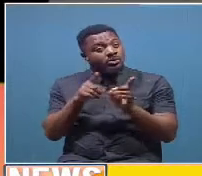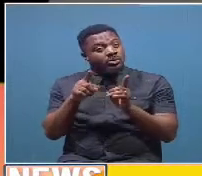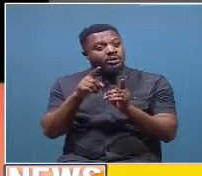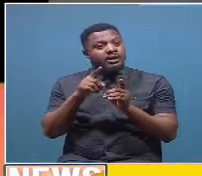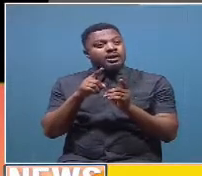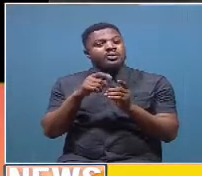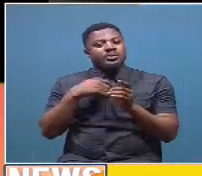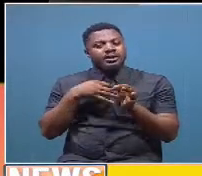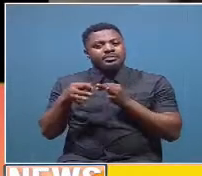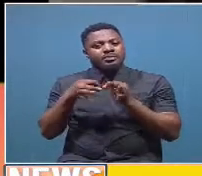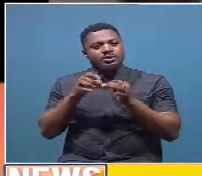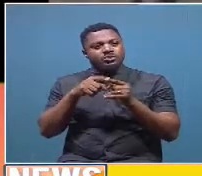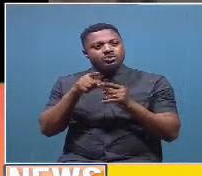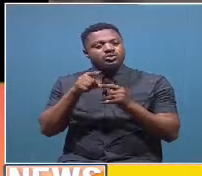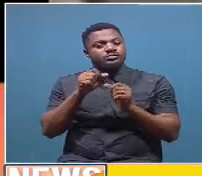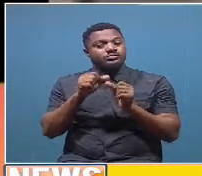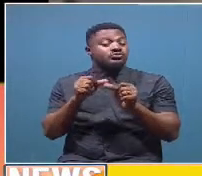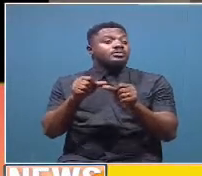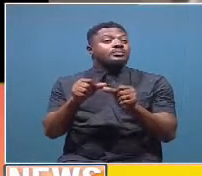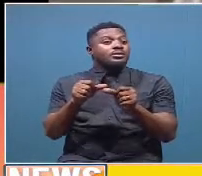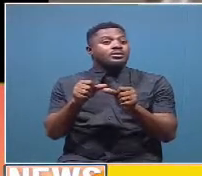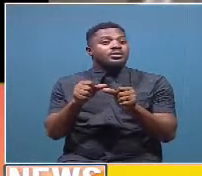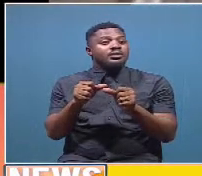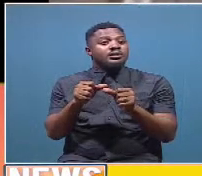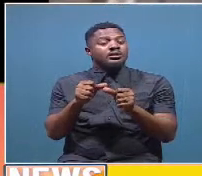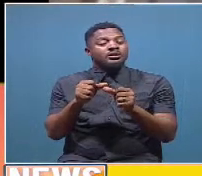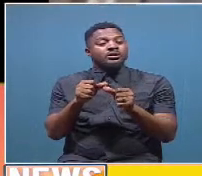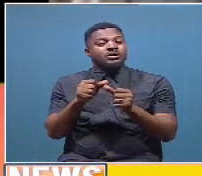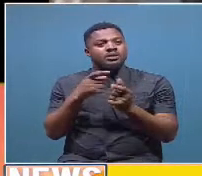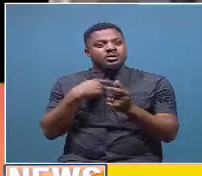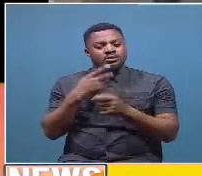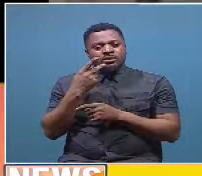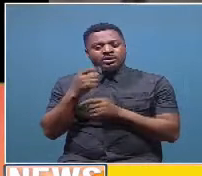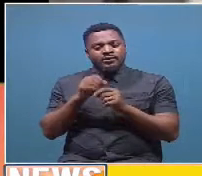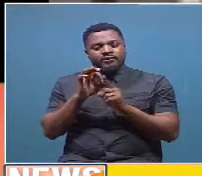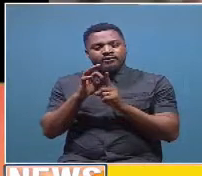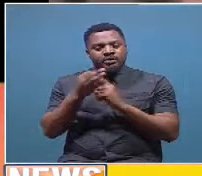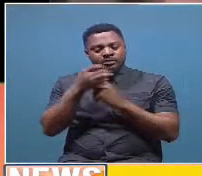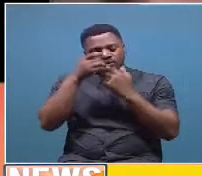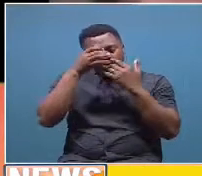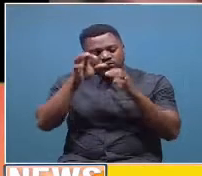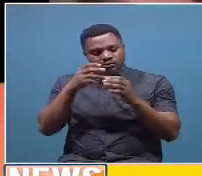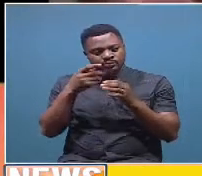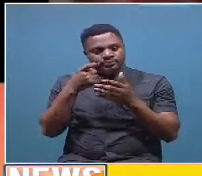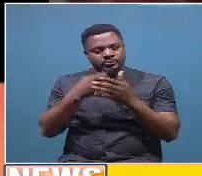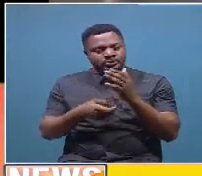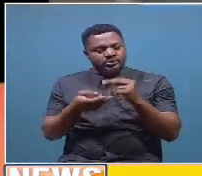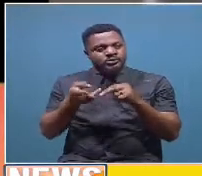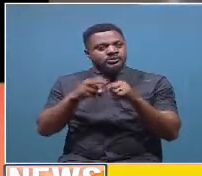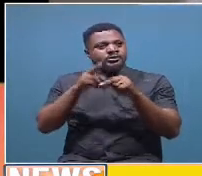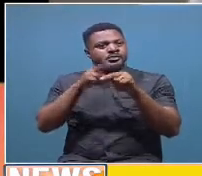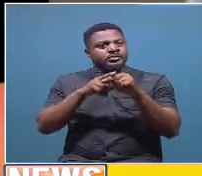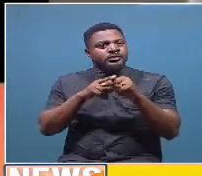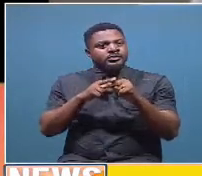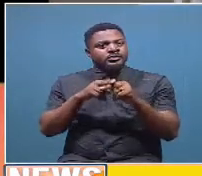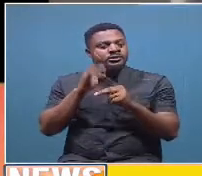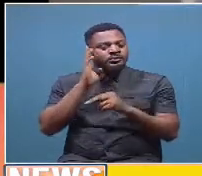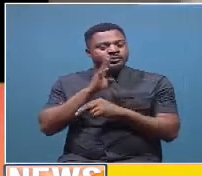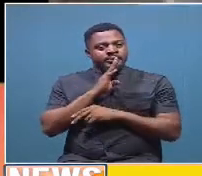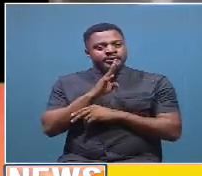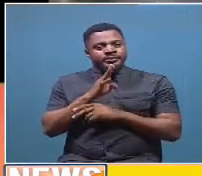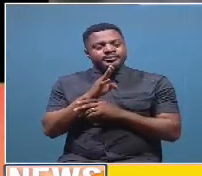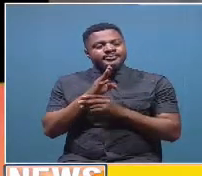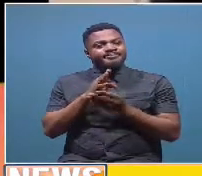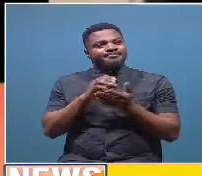past were things that were not sustainable. They were temporary, and looking at the factors forcing the price increases were going to be